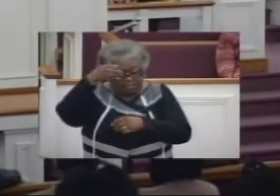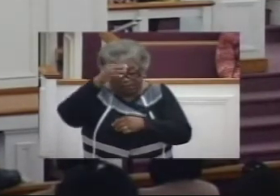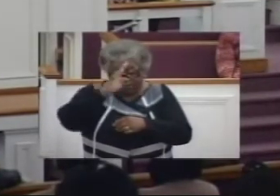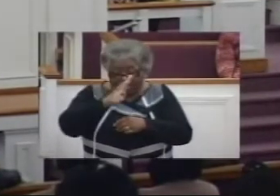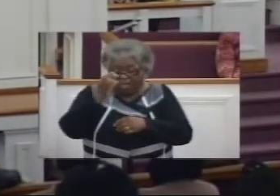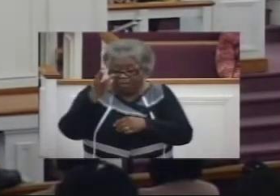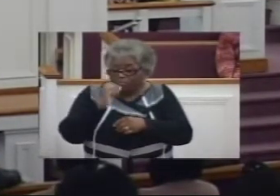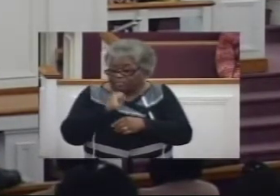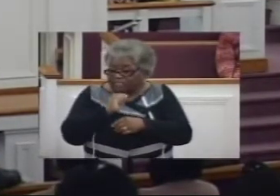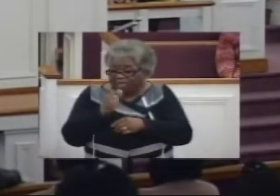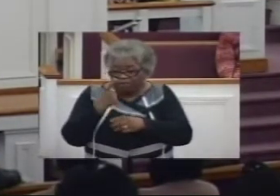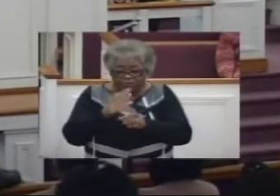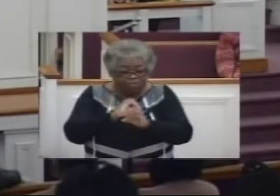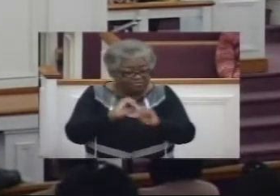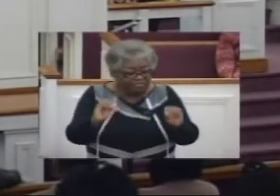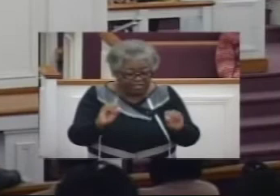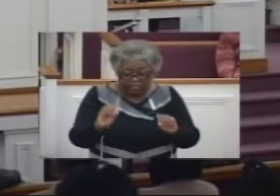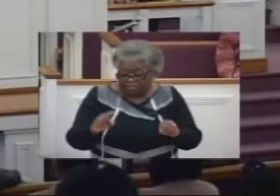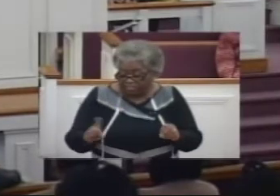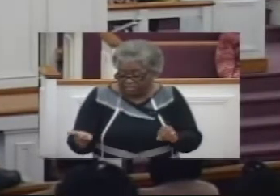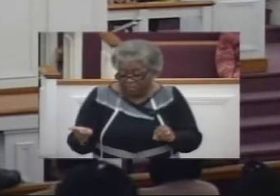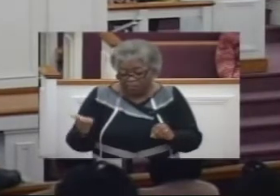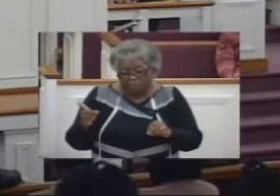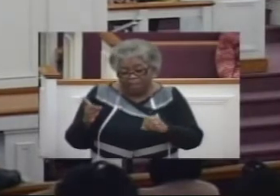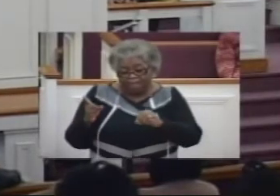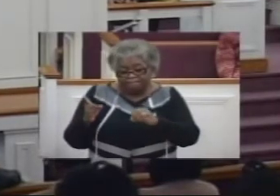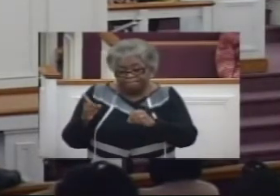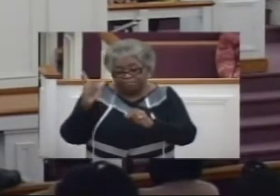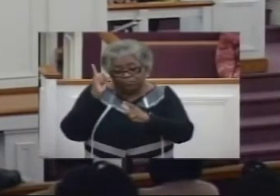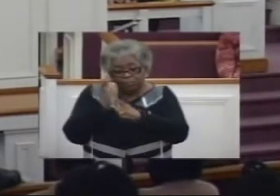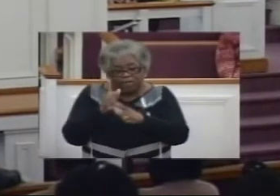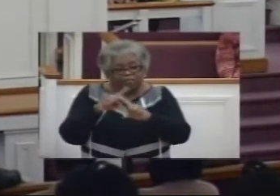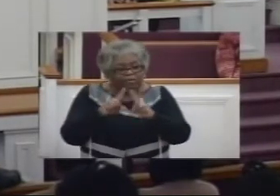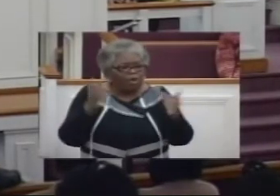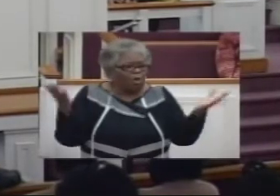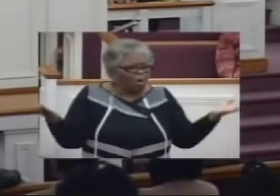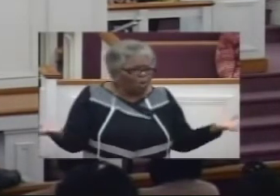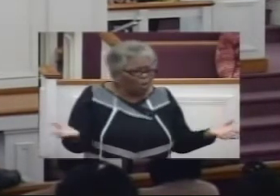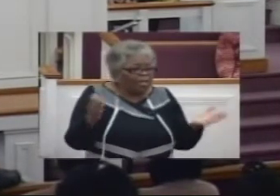was not for none of them brothers. But oh, here was